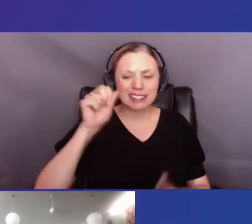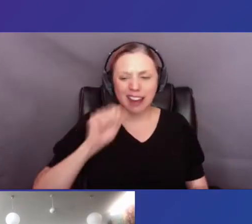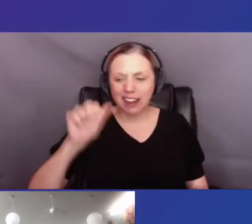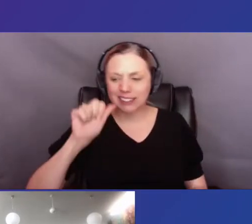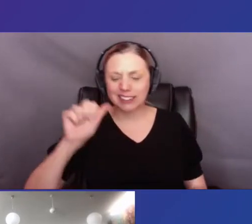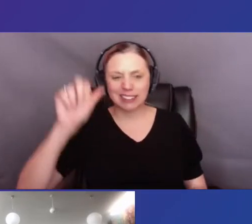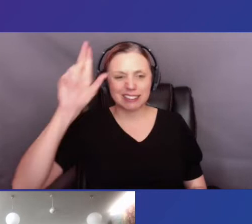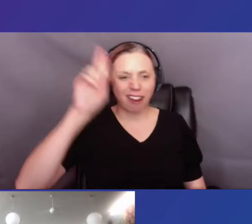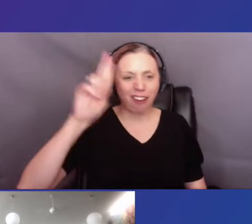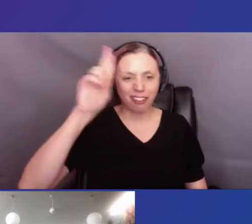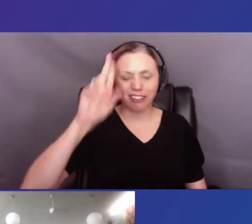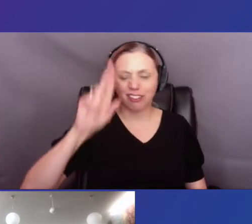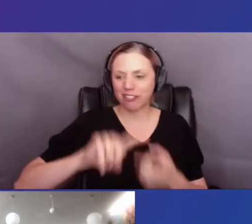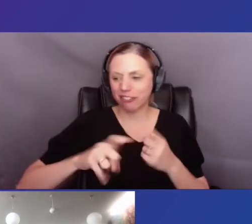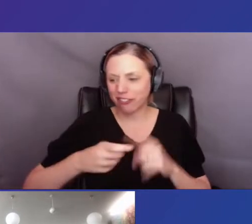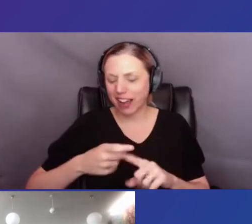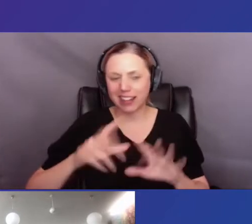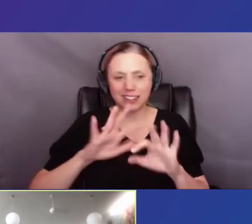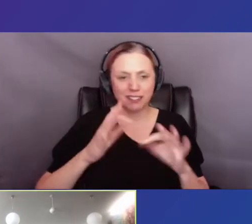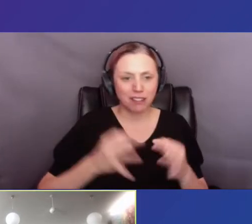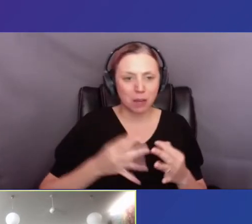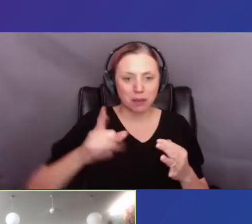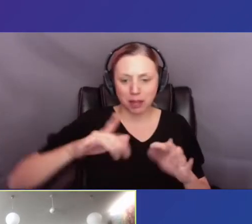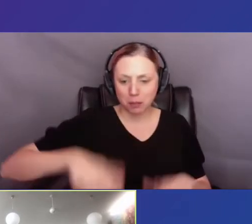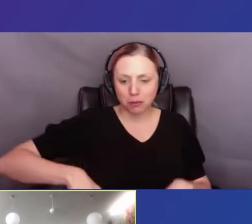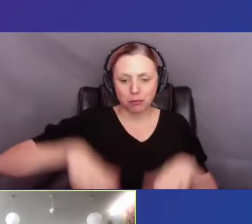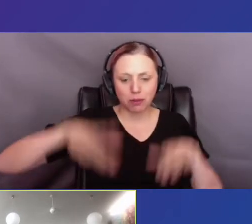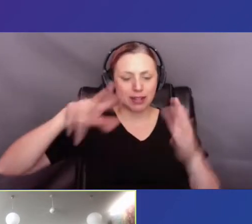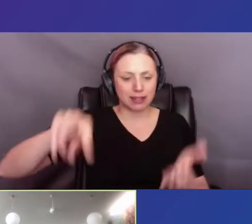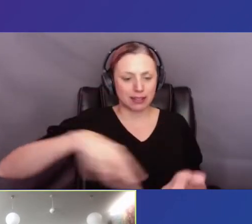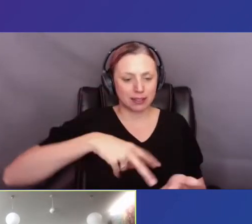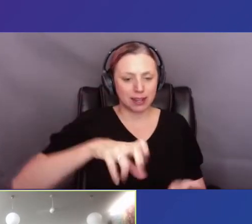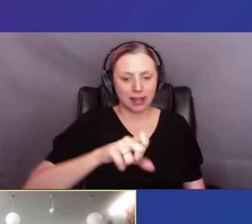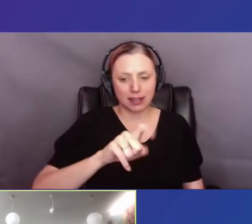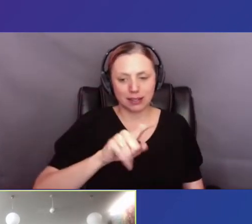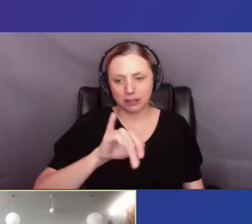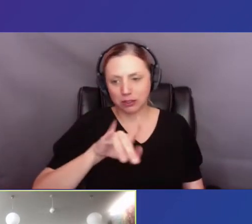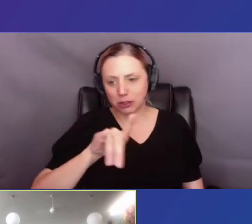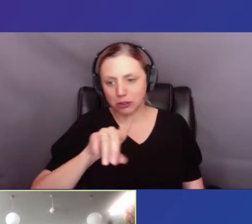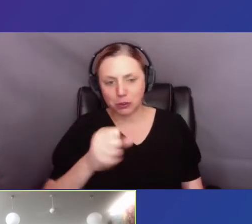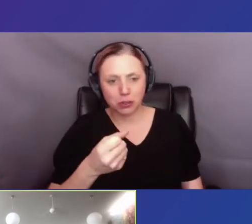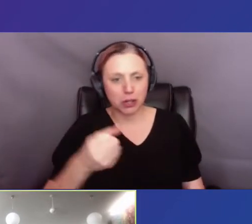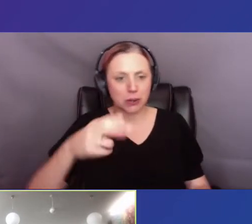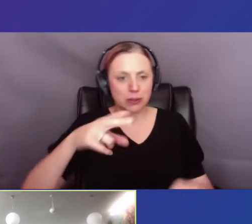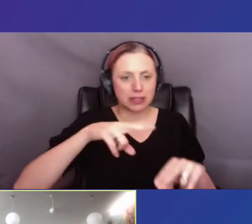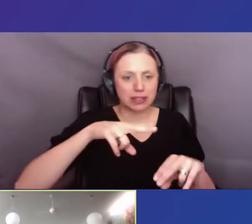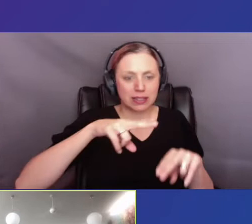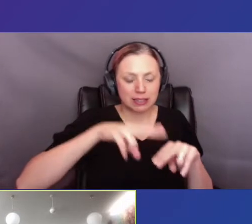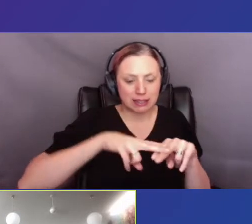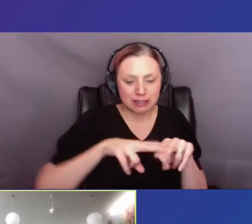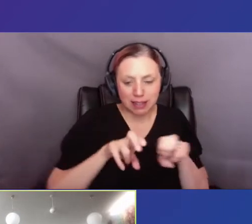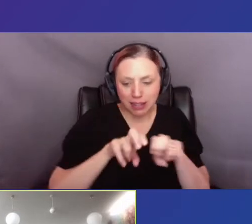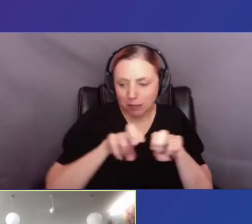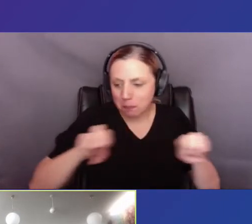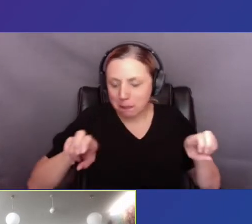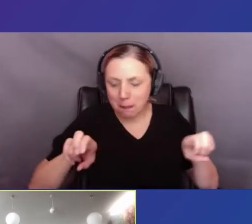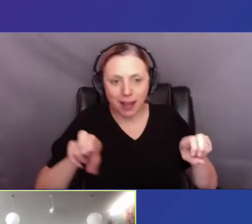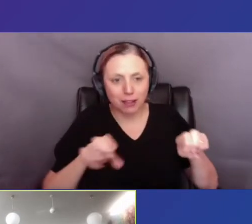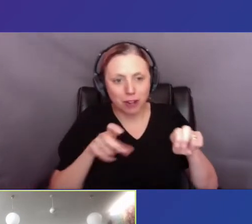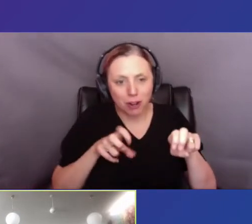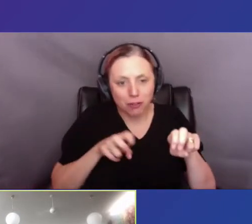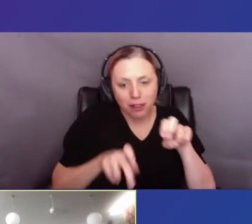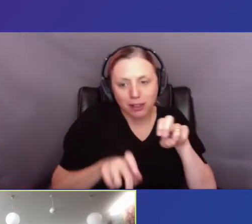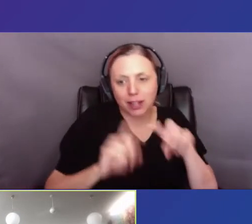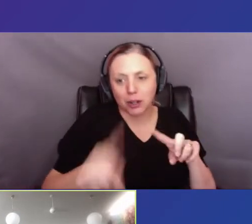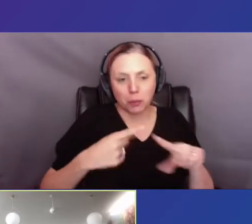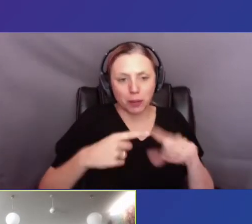been raised in dance studios and sitting in prams and crawling under benches while I'm teaching classes